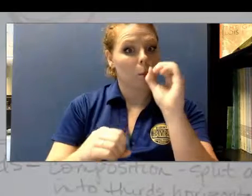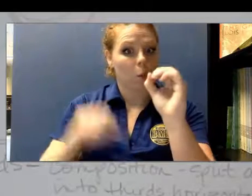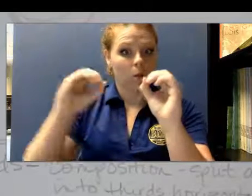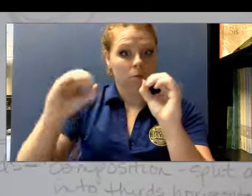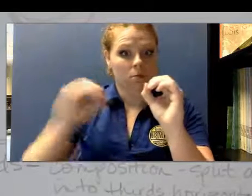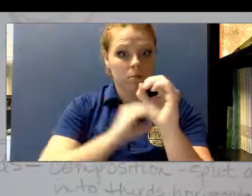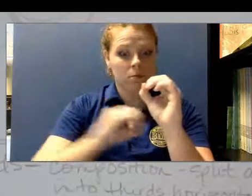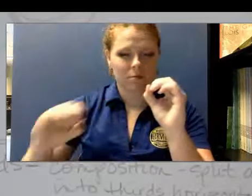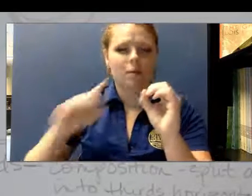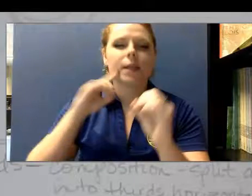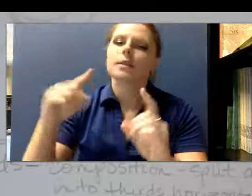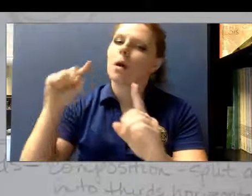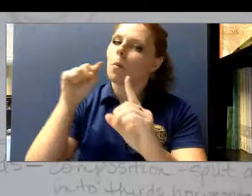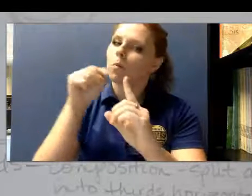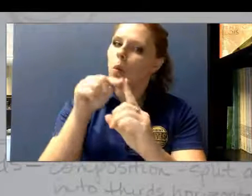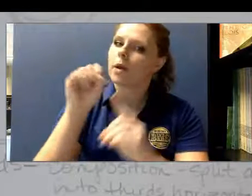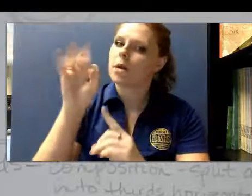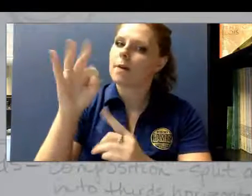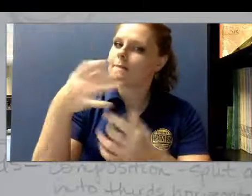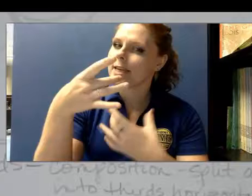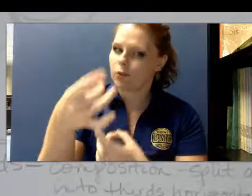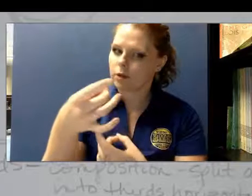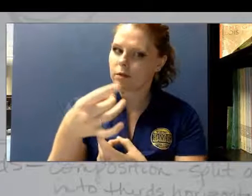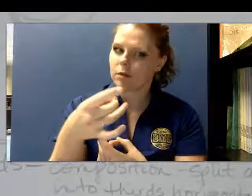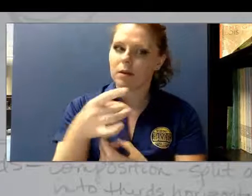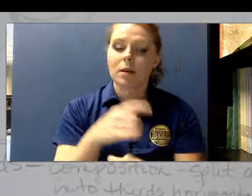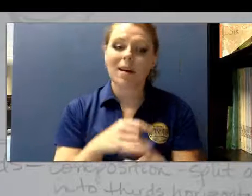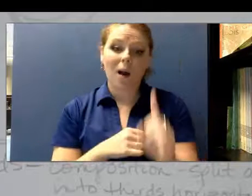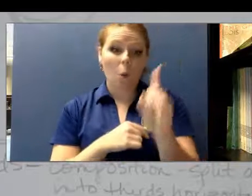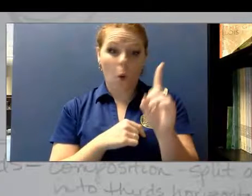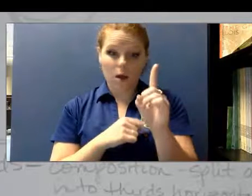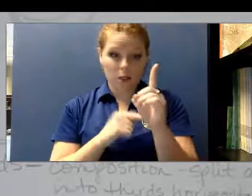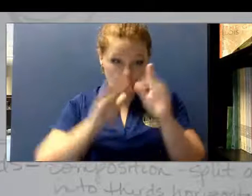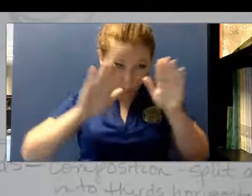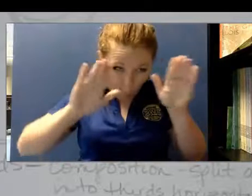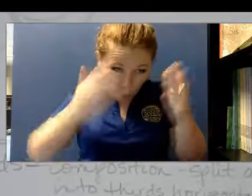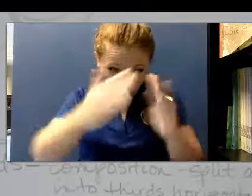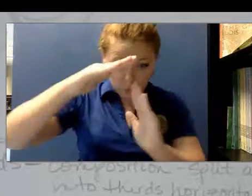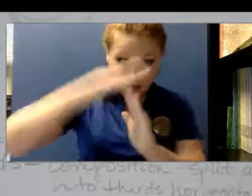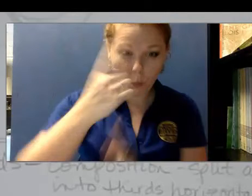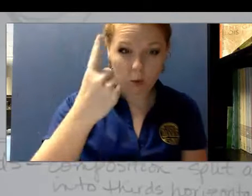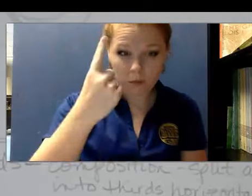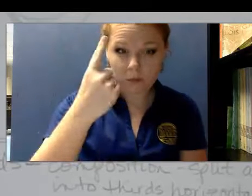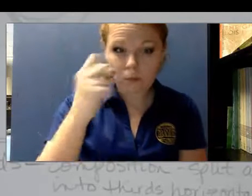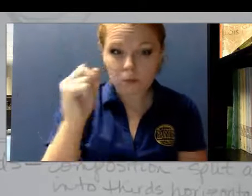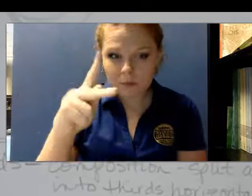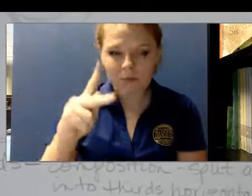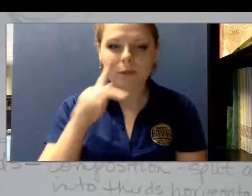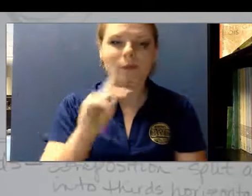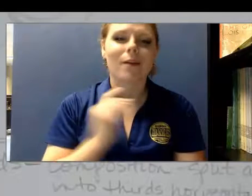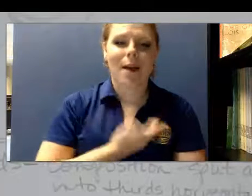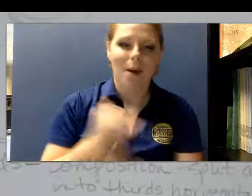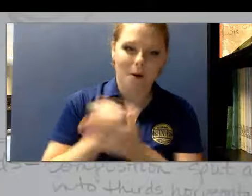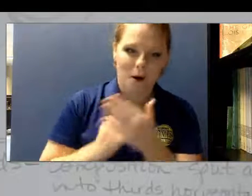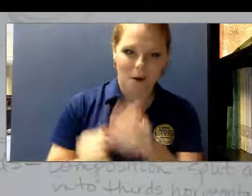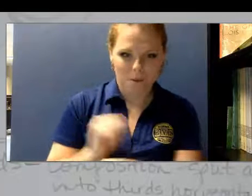our composition, with one being the main focal point. Okay, so we want to choose a main focal point for our